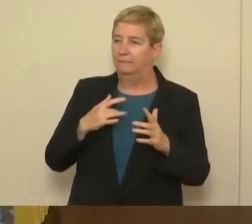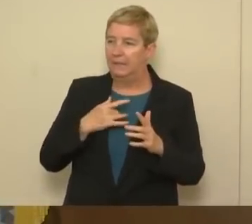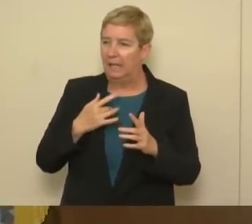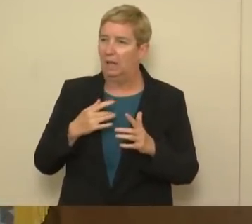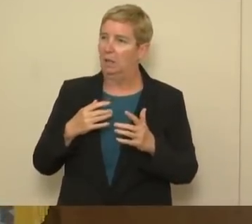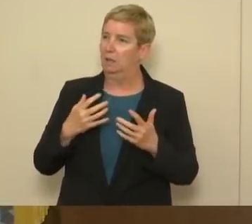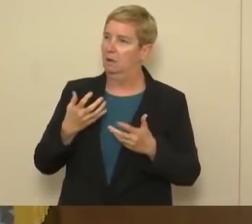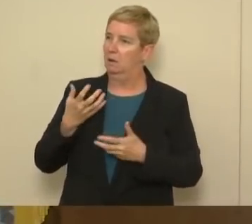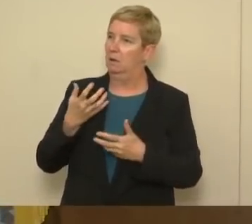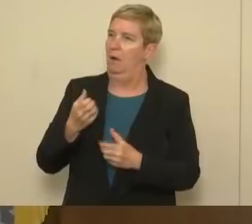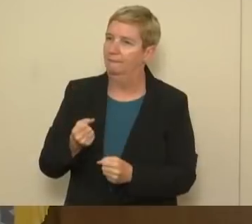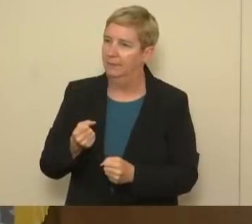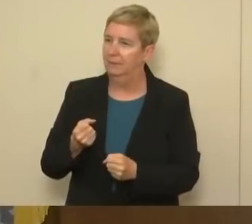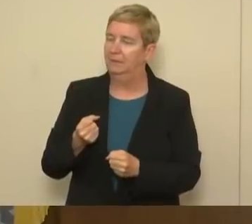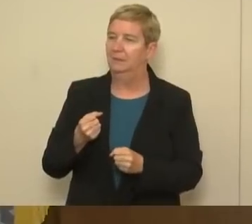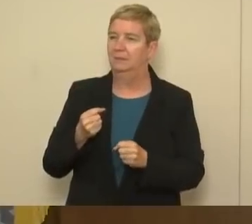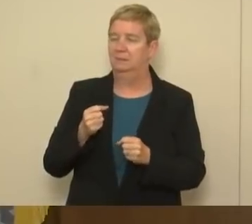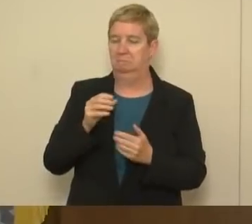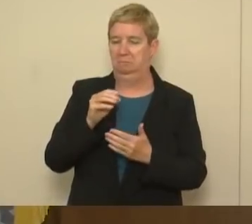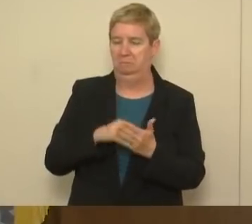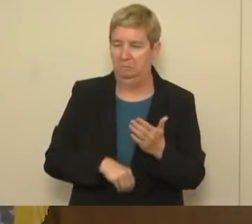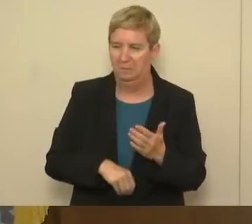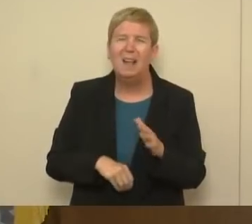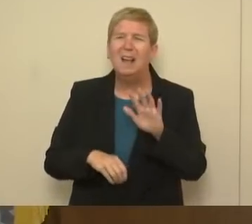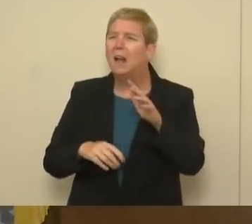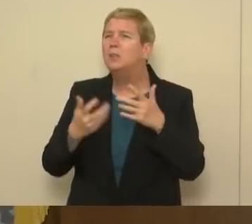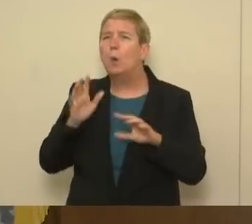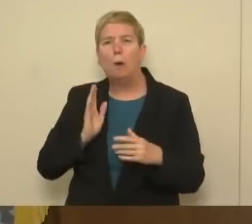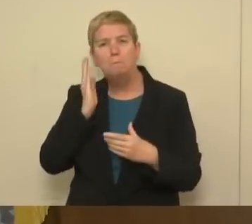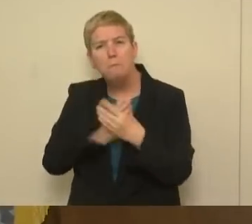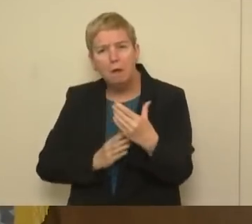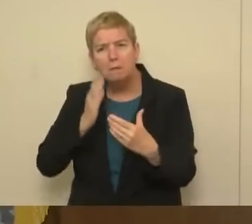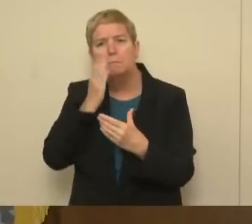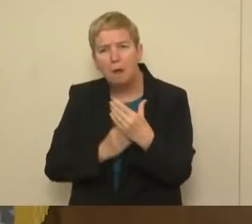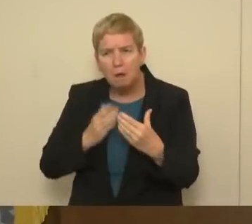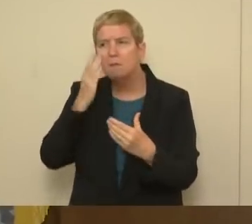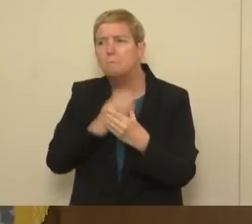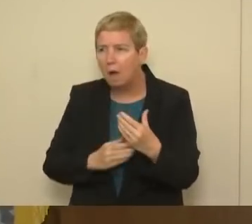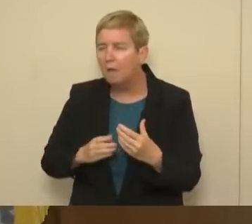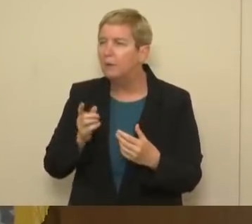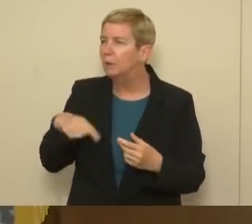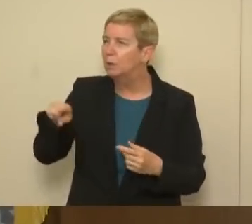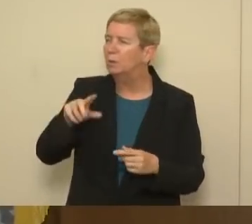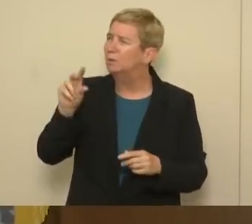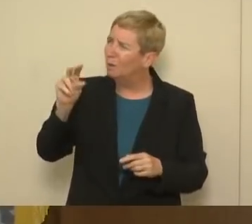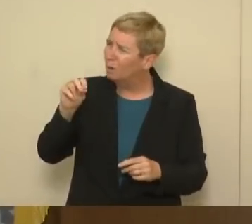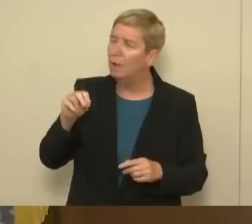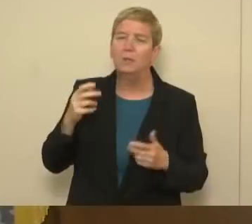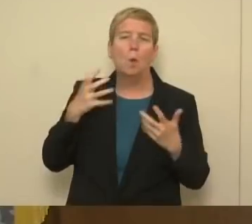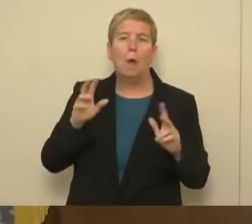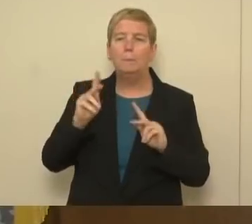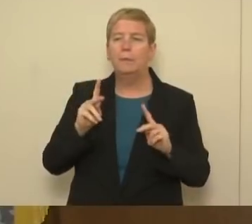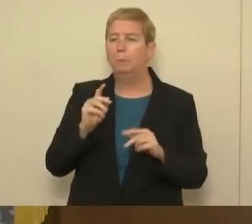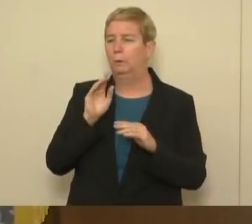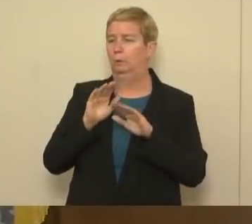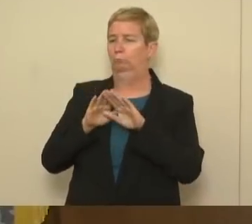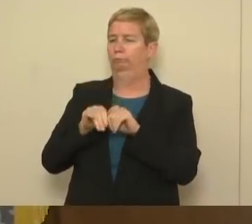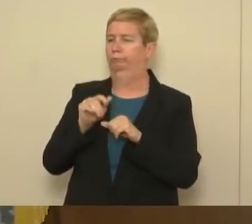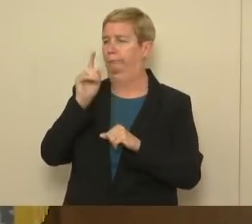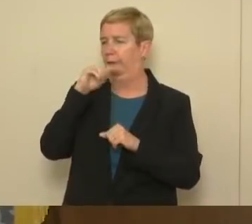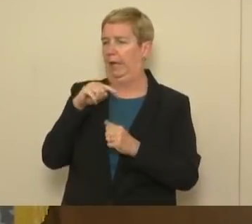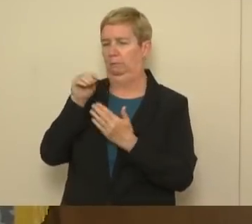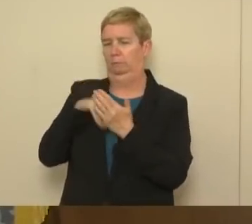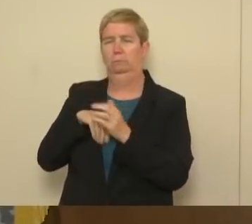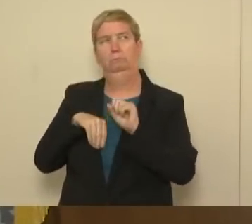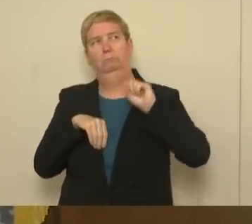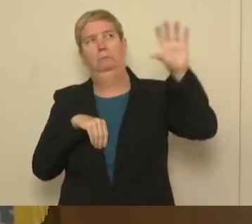someone's house or to potentially fraudulently fill out a census document. I actually think that the likelihood of that is